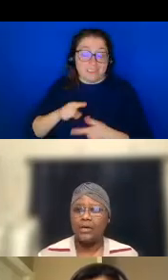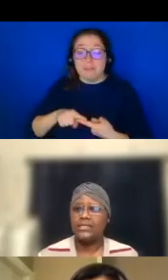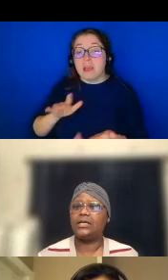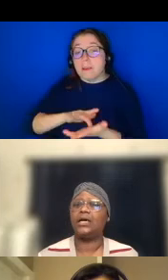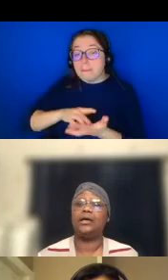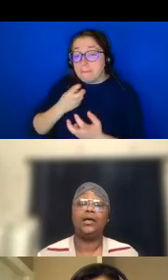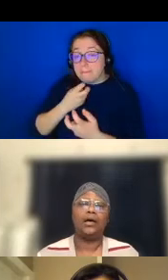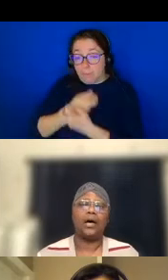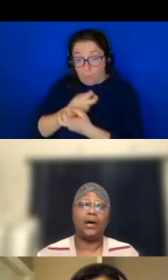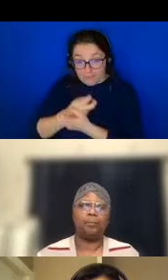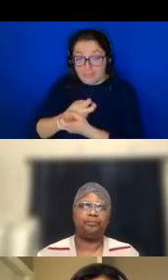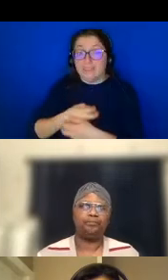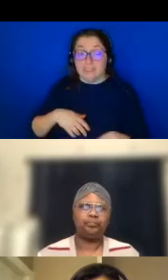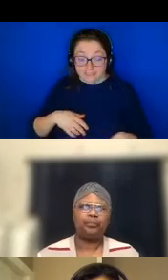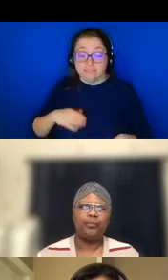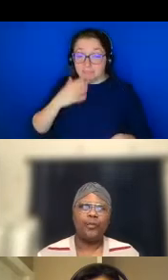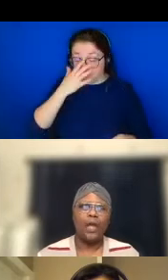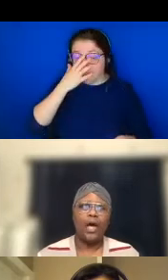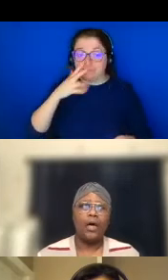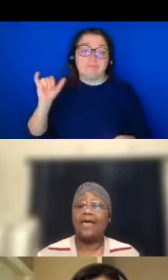so arsenic, ethylene